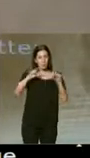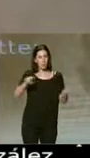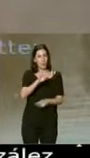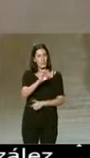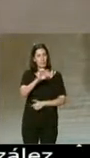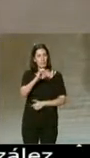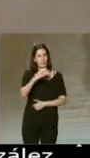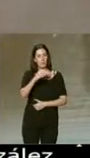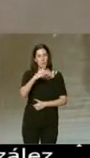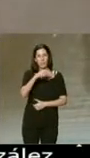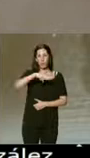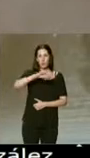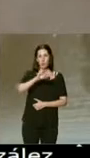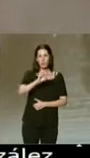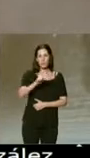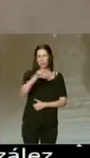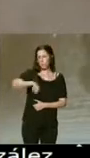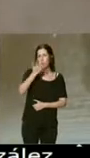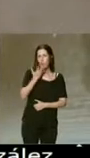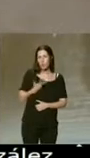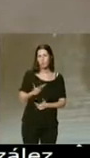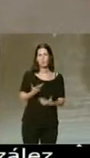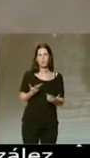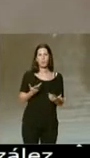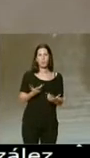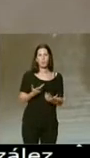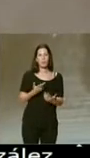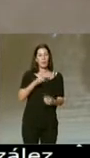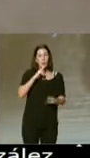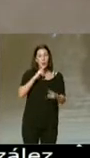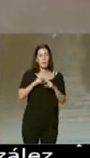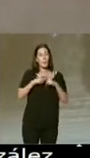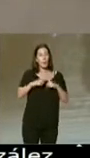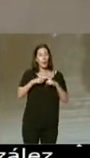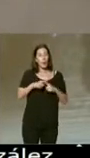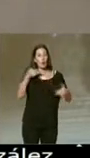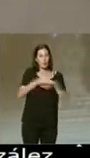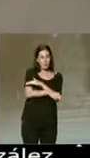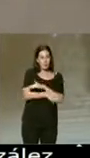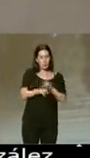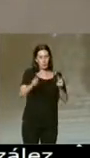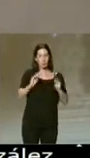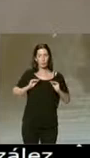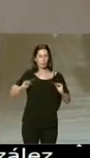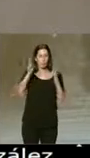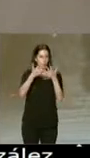publication. She works at Technosite, and the piece of work is